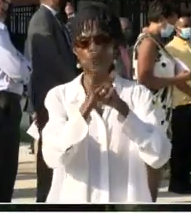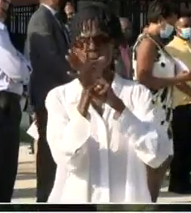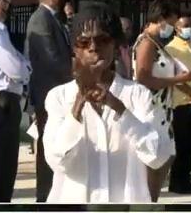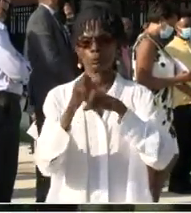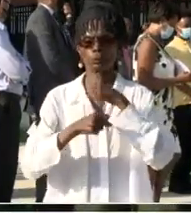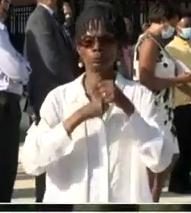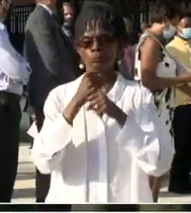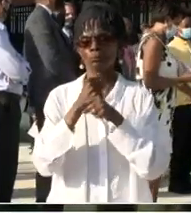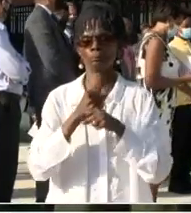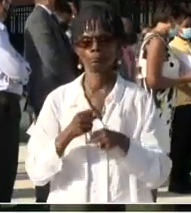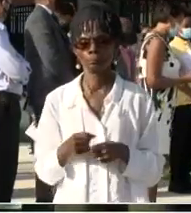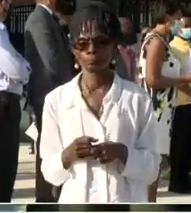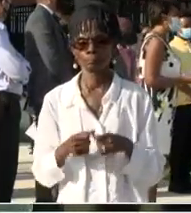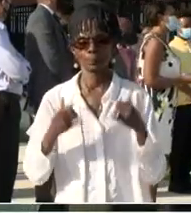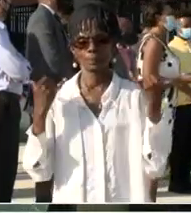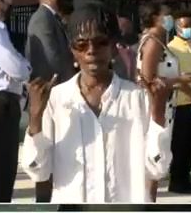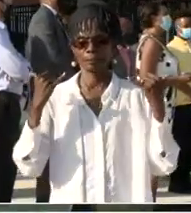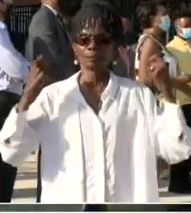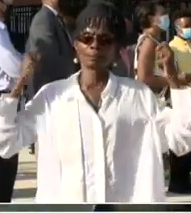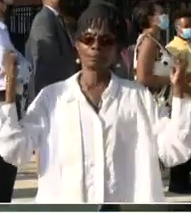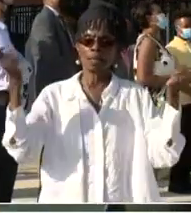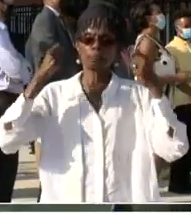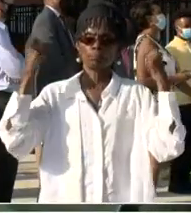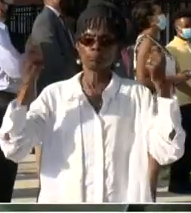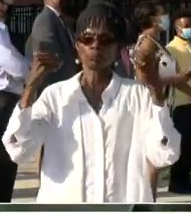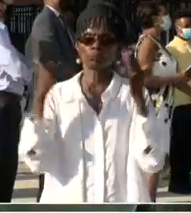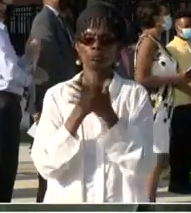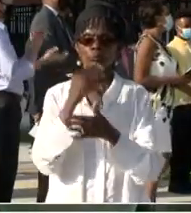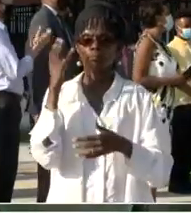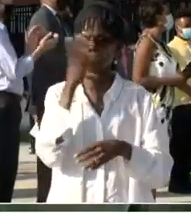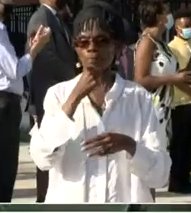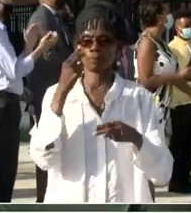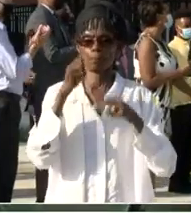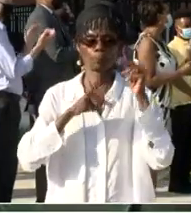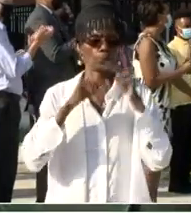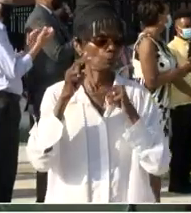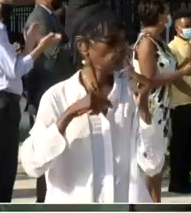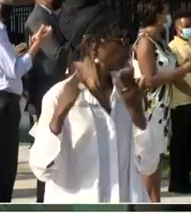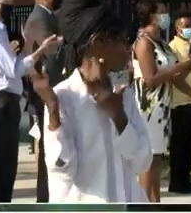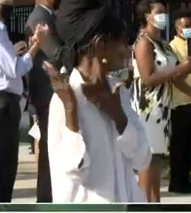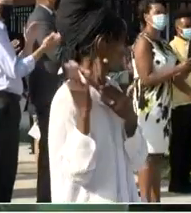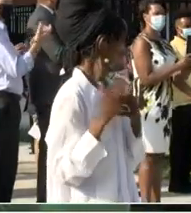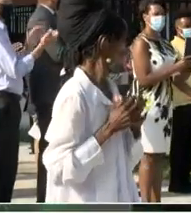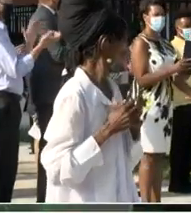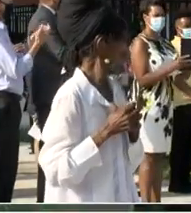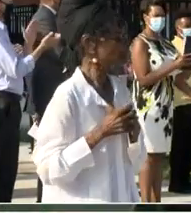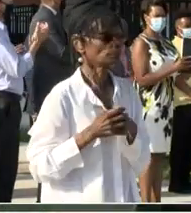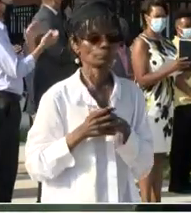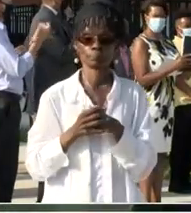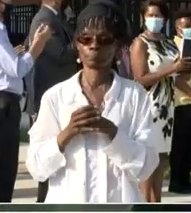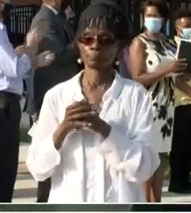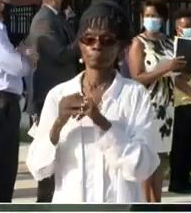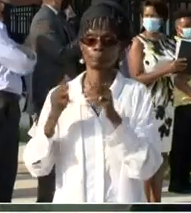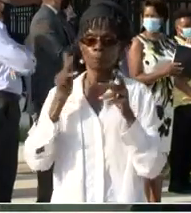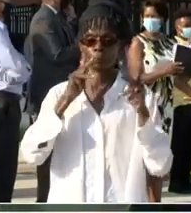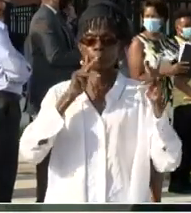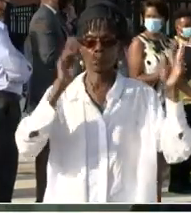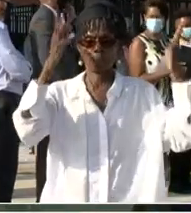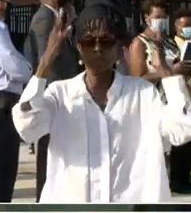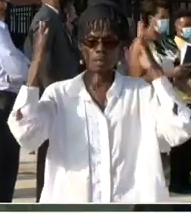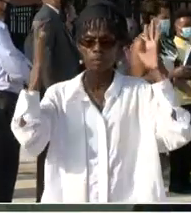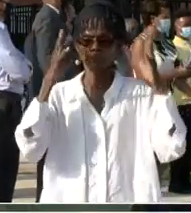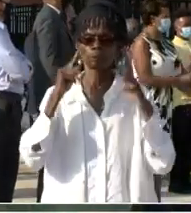in a beautiful new facility that matches our excellence. At Elliott Hine, our core values